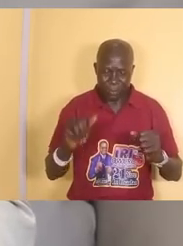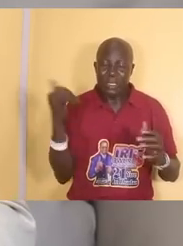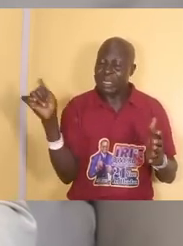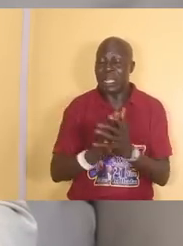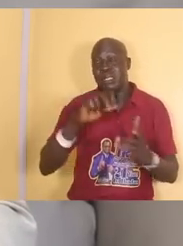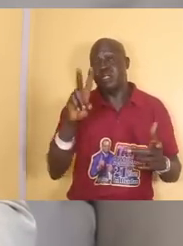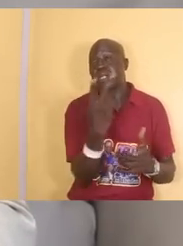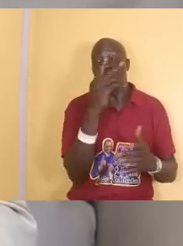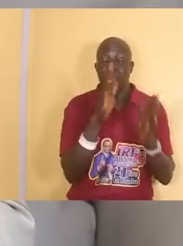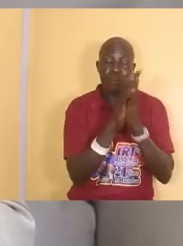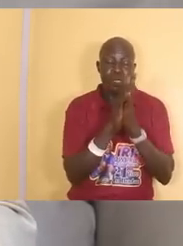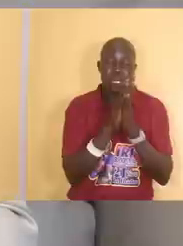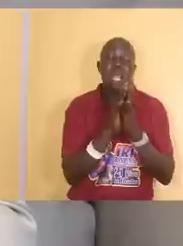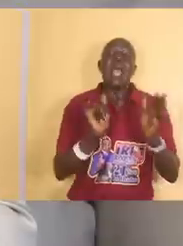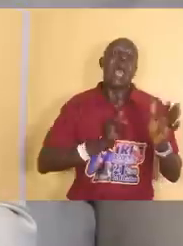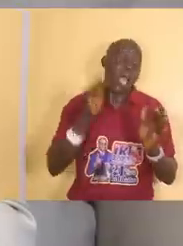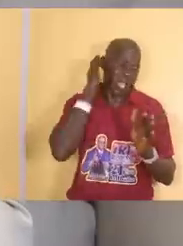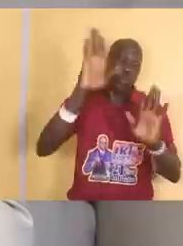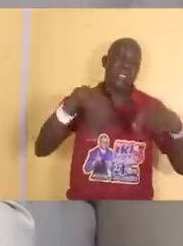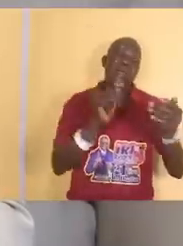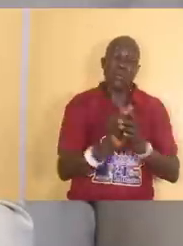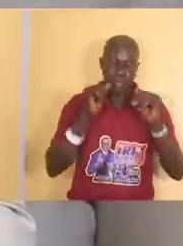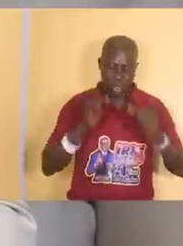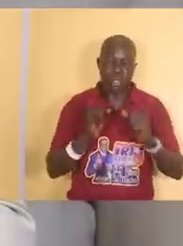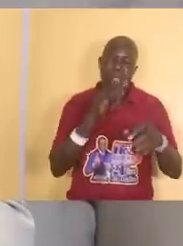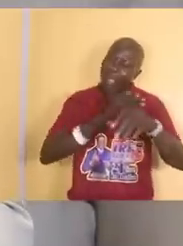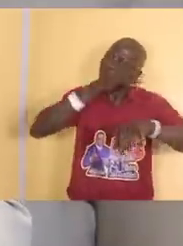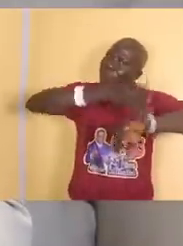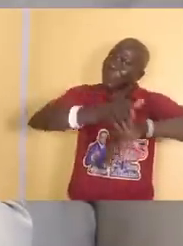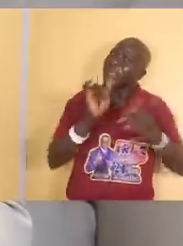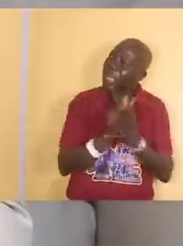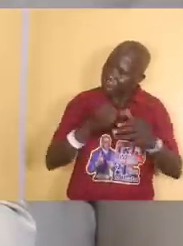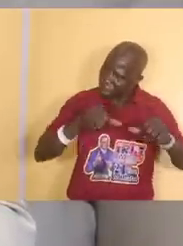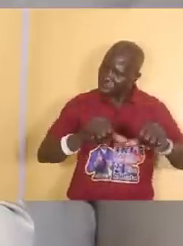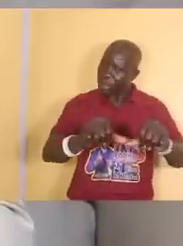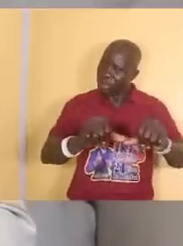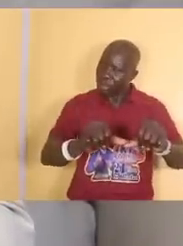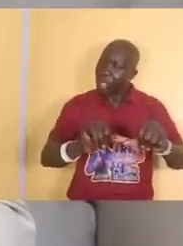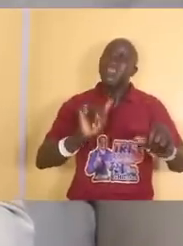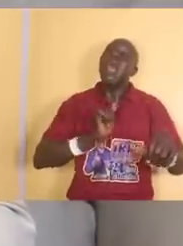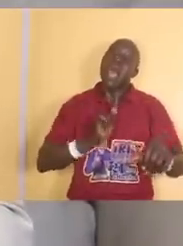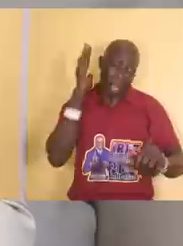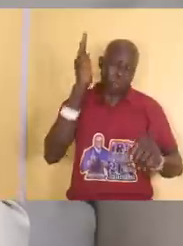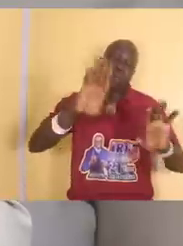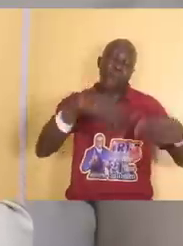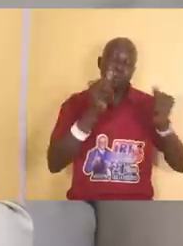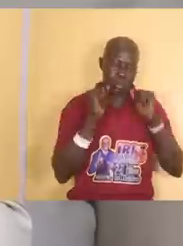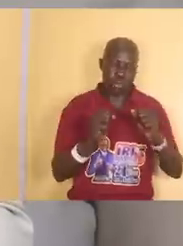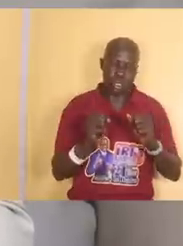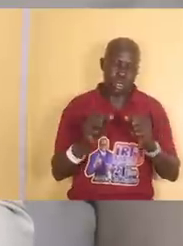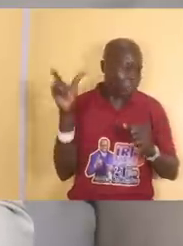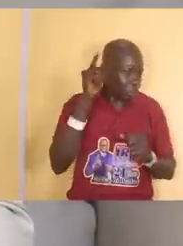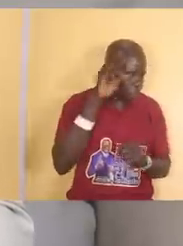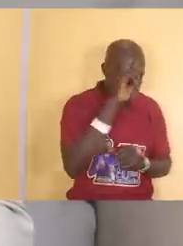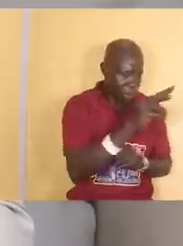adua ke that's the second prayer emi o fun ni okun I will give you strength leyin eyi ni lo wa te fun after this you na come emi o fun ni okun I will give you strength e fa